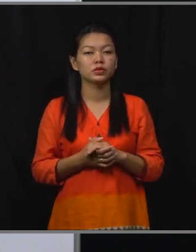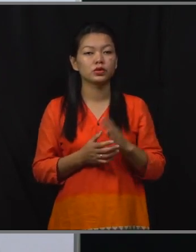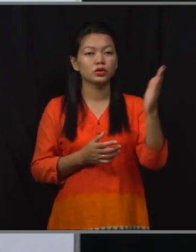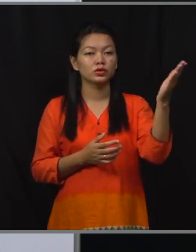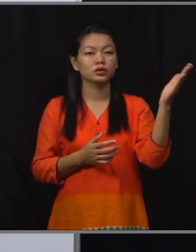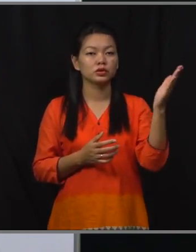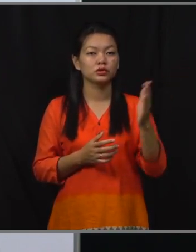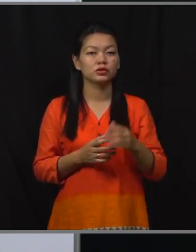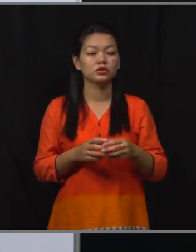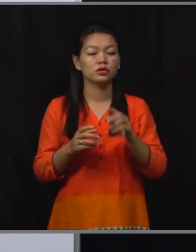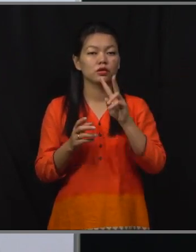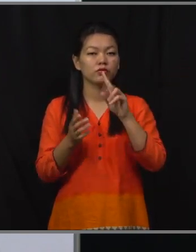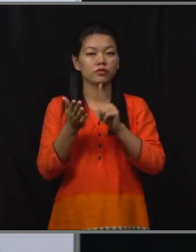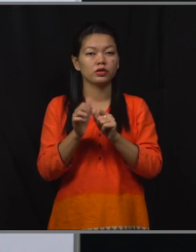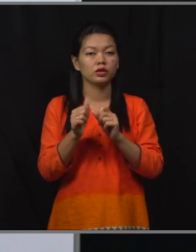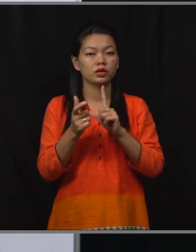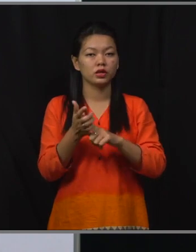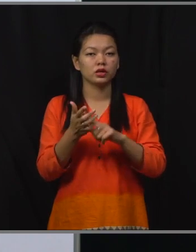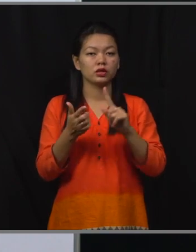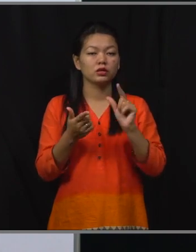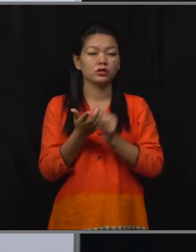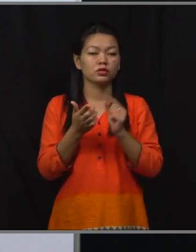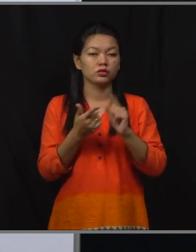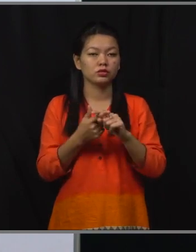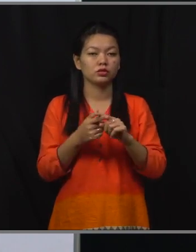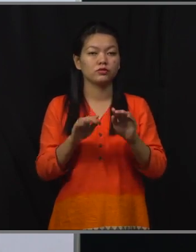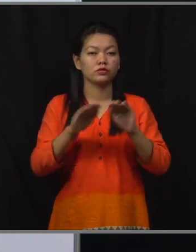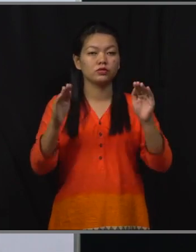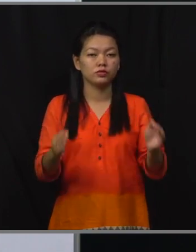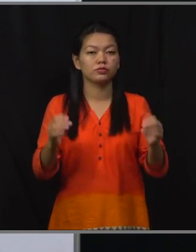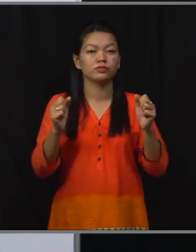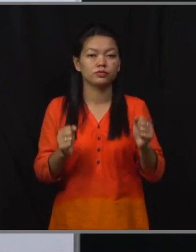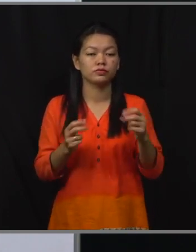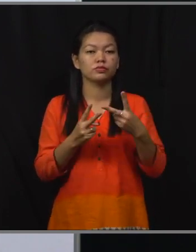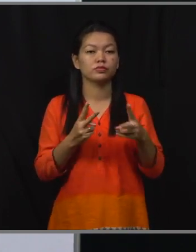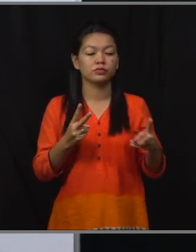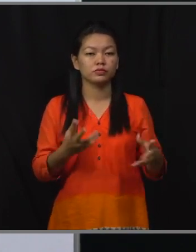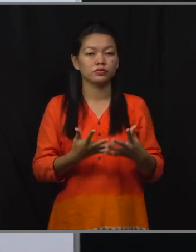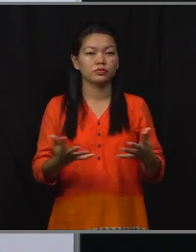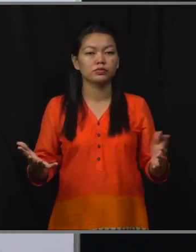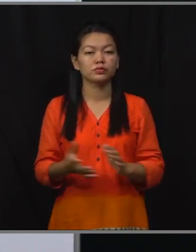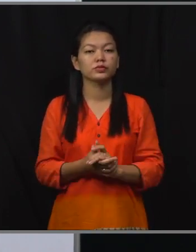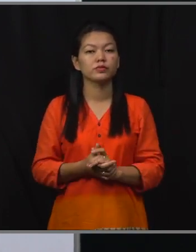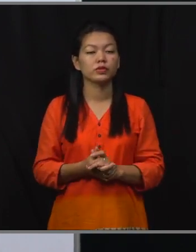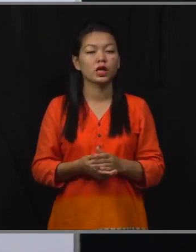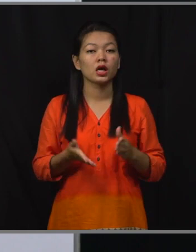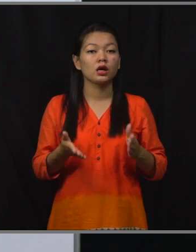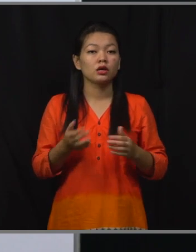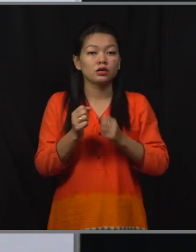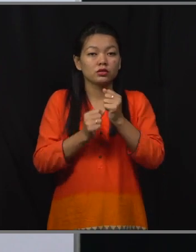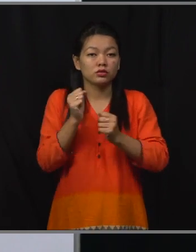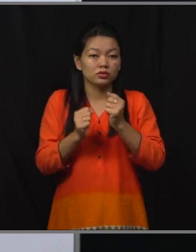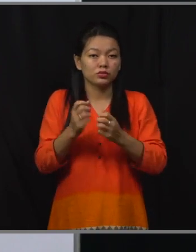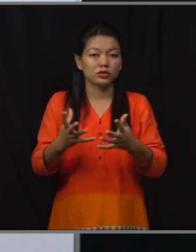the depreciation value for furniture. Again, in sports equipments are